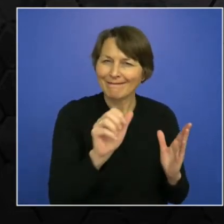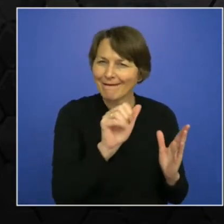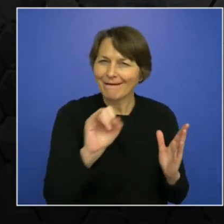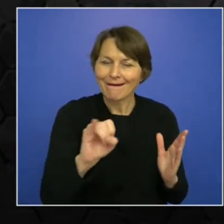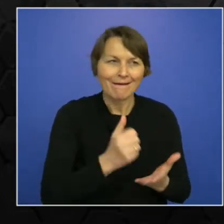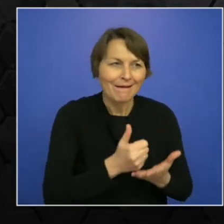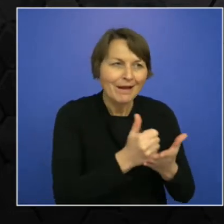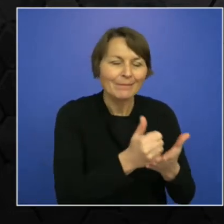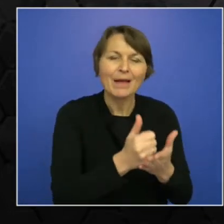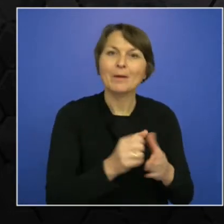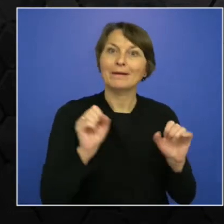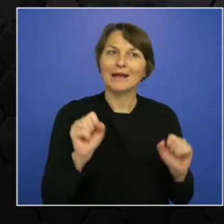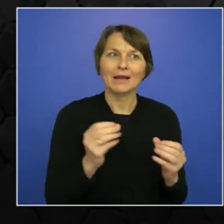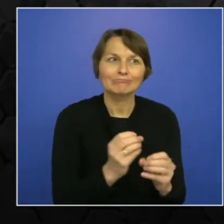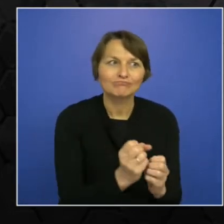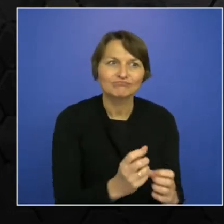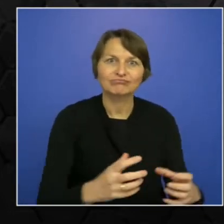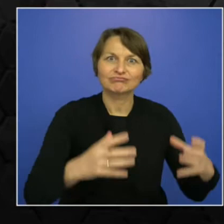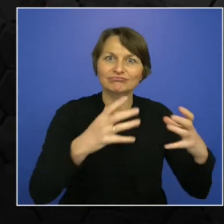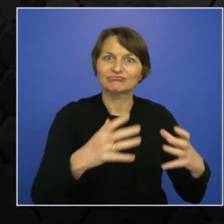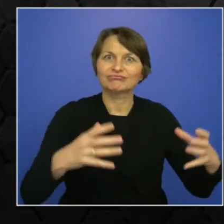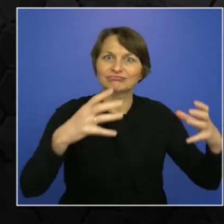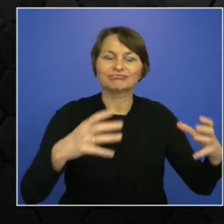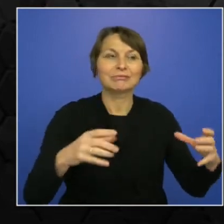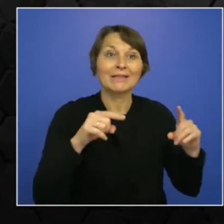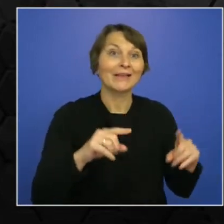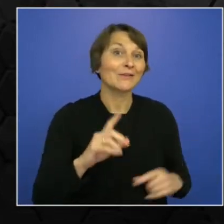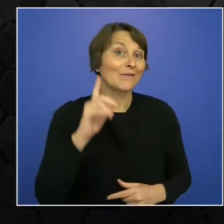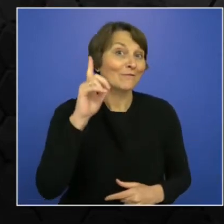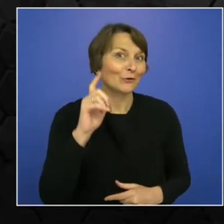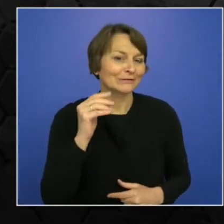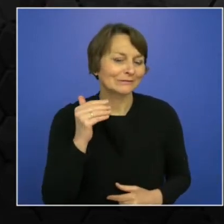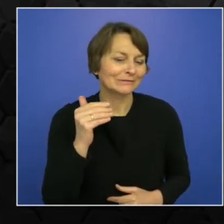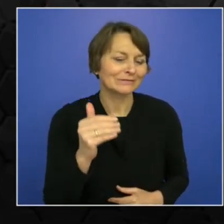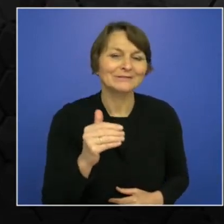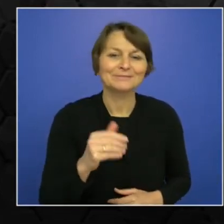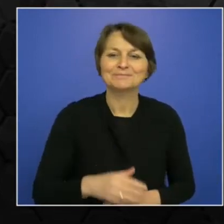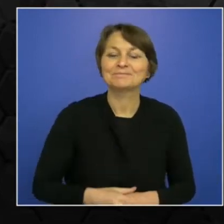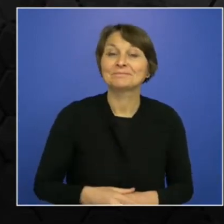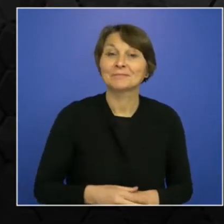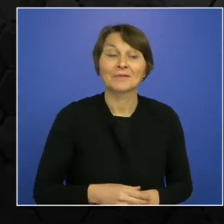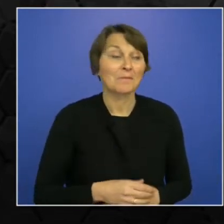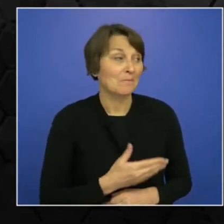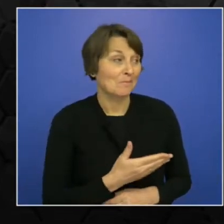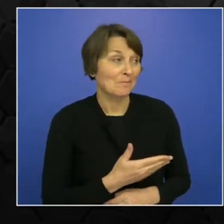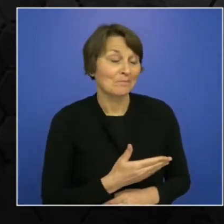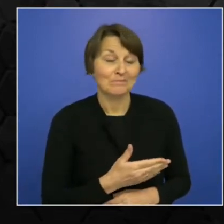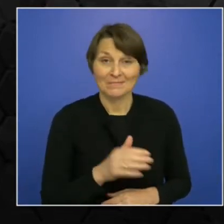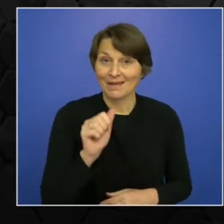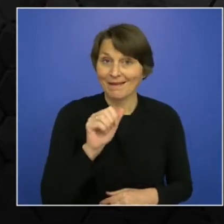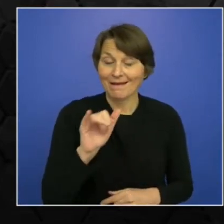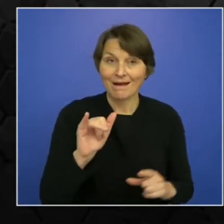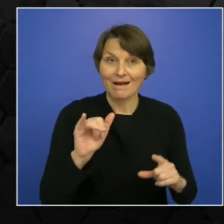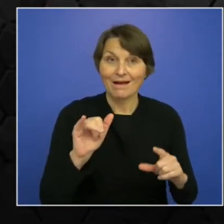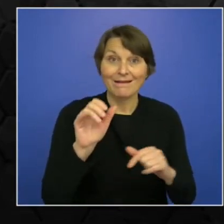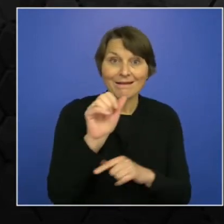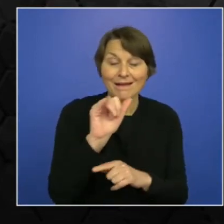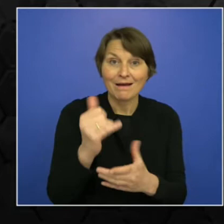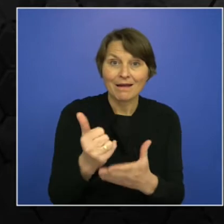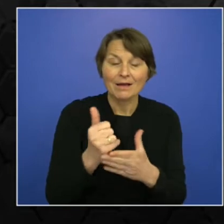This is just the beginning. Artificial intelligence, it's just opened up this whole world. The future we